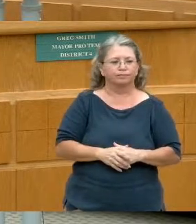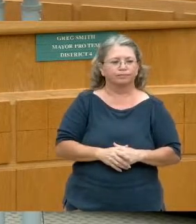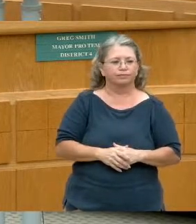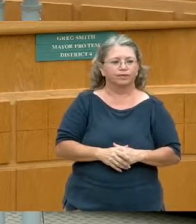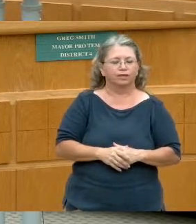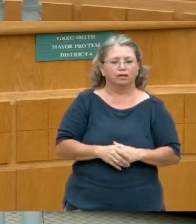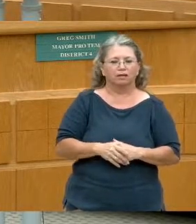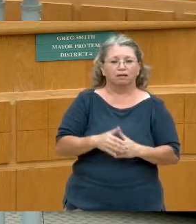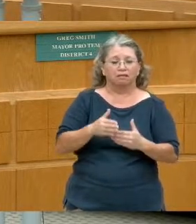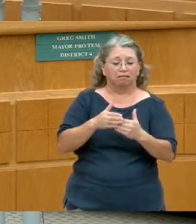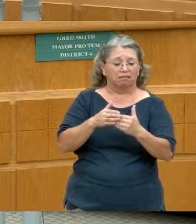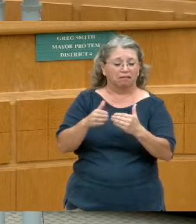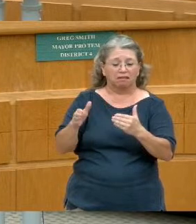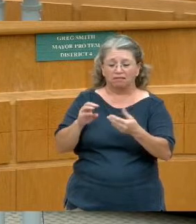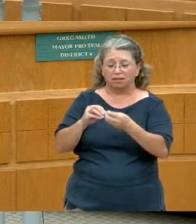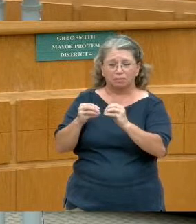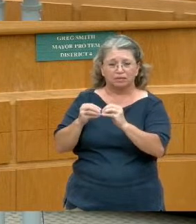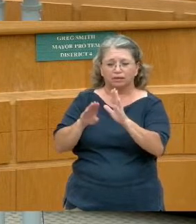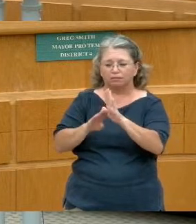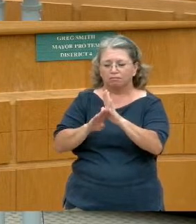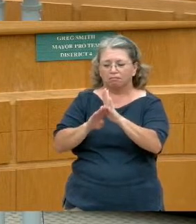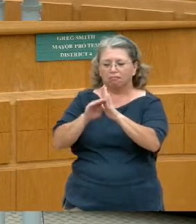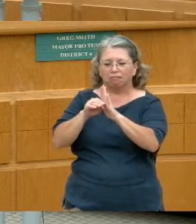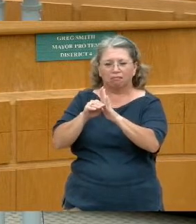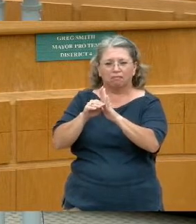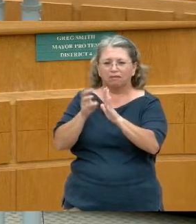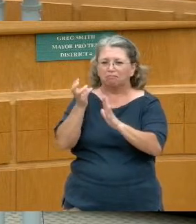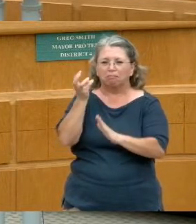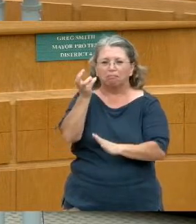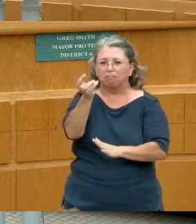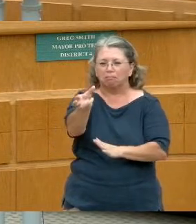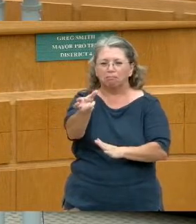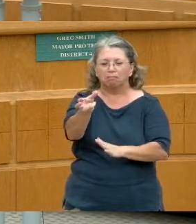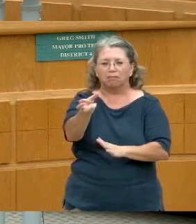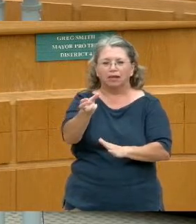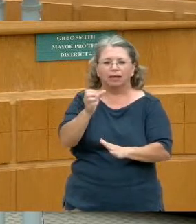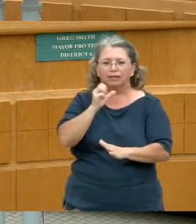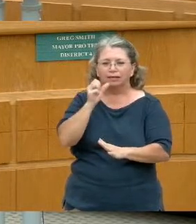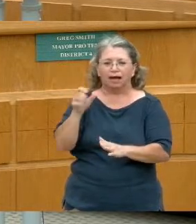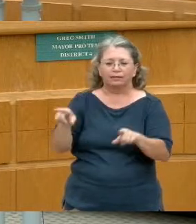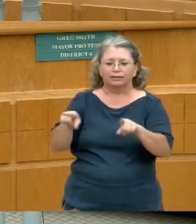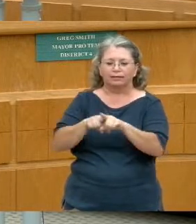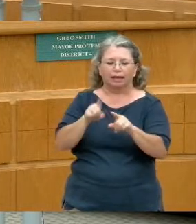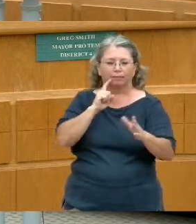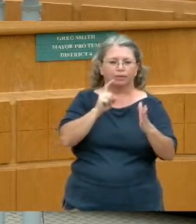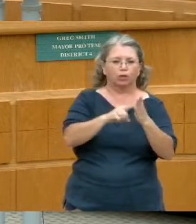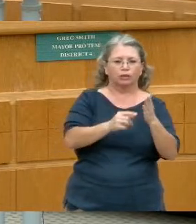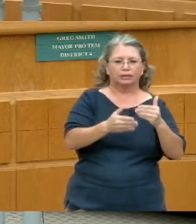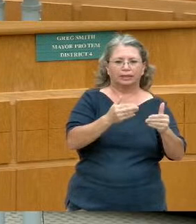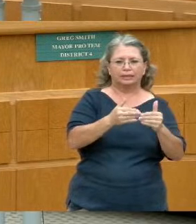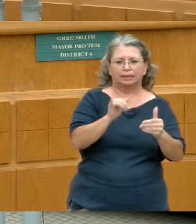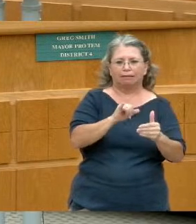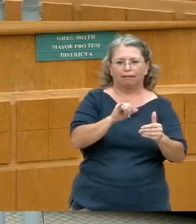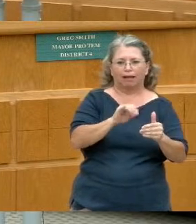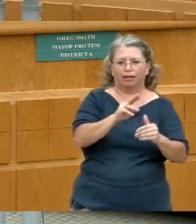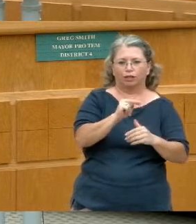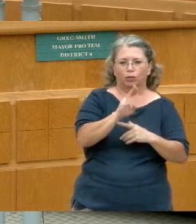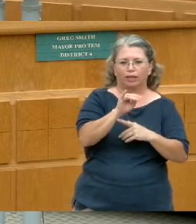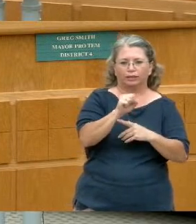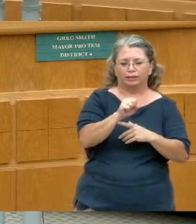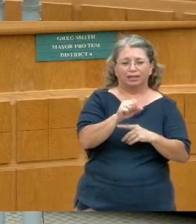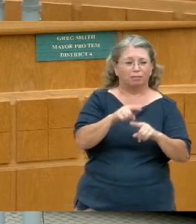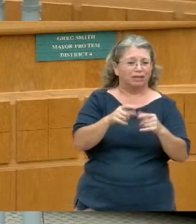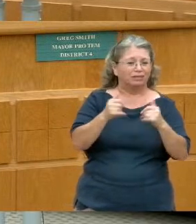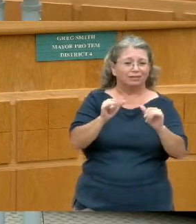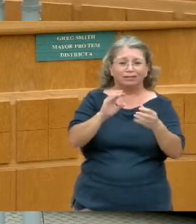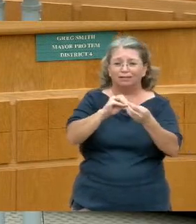Bend, the uptick is so small that you can't quite see it relative to the uptick that we see in Nueces. Overall, these numbers are very low. This is the number